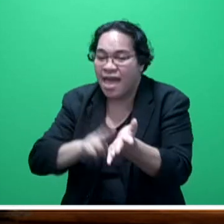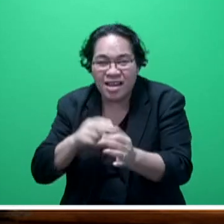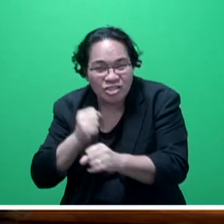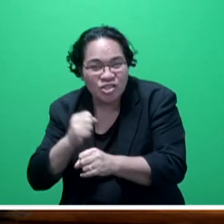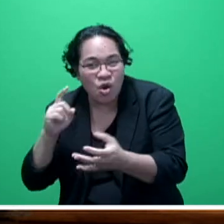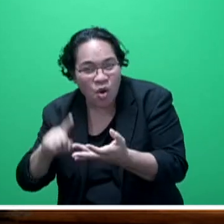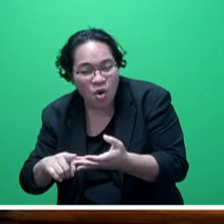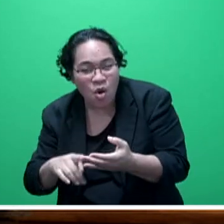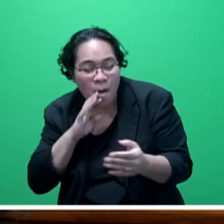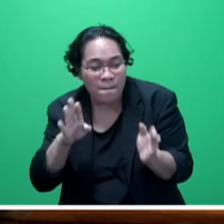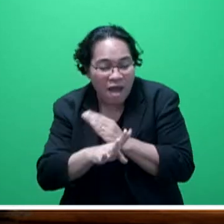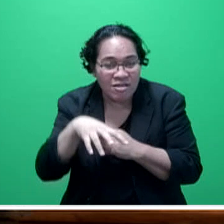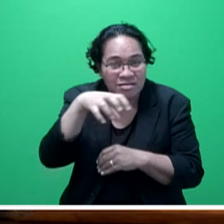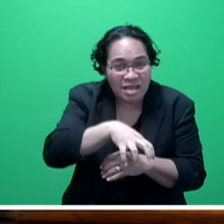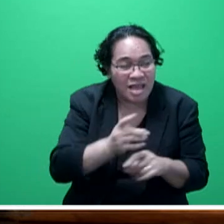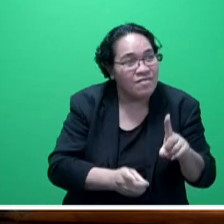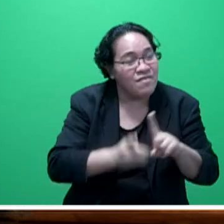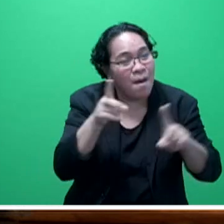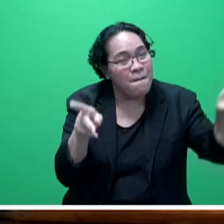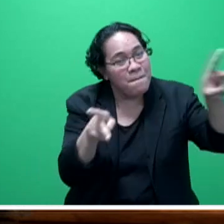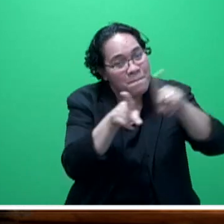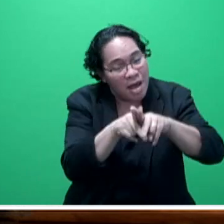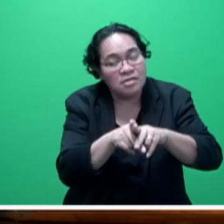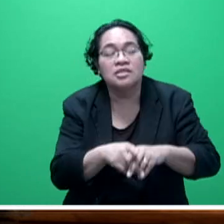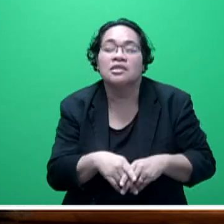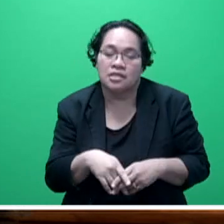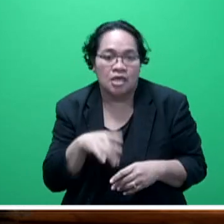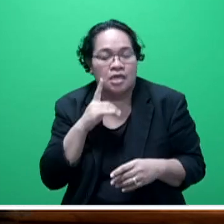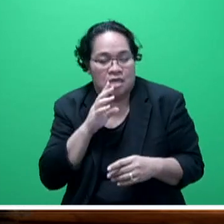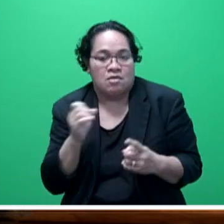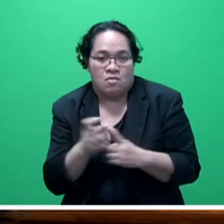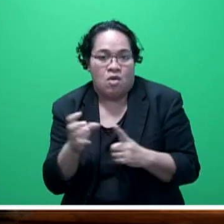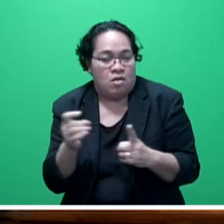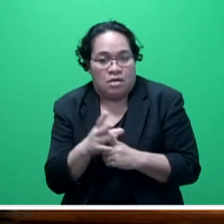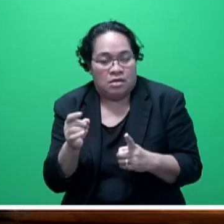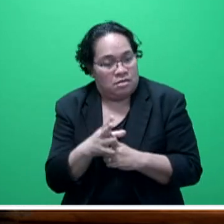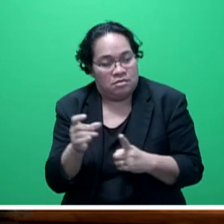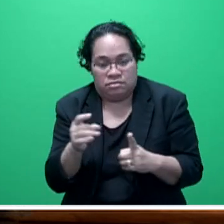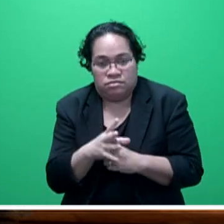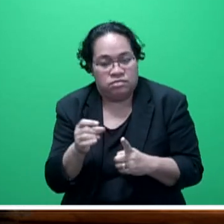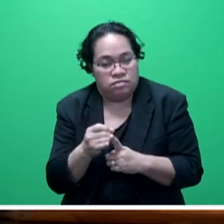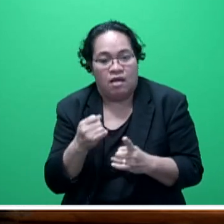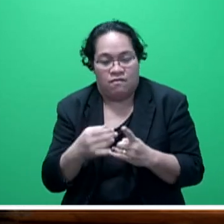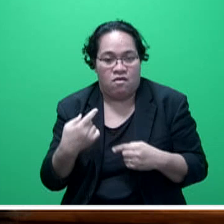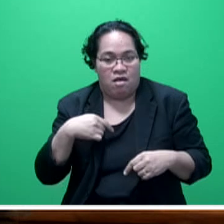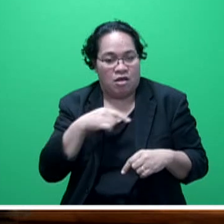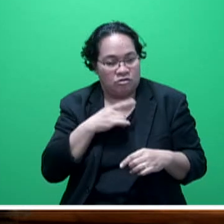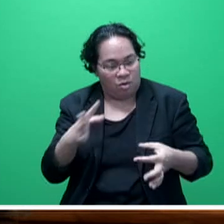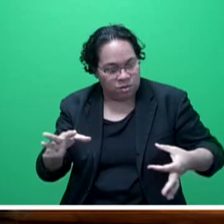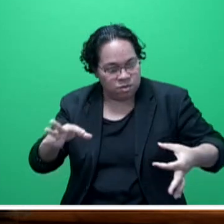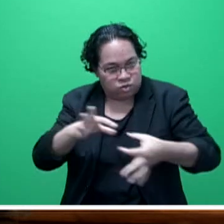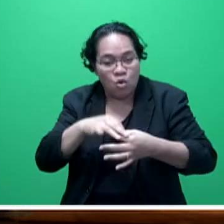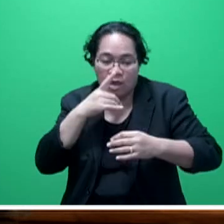private sector, and development partners are going to be at the heart of the radical